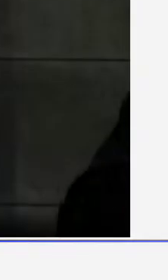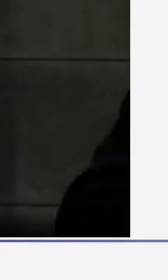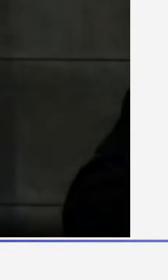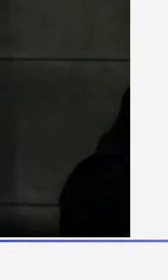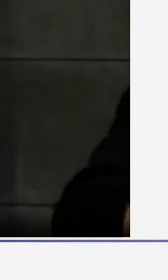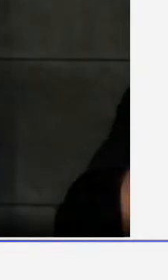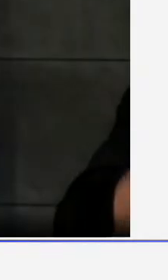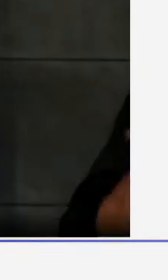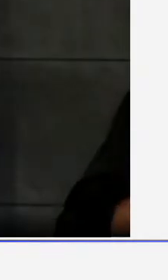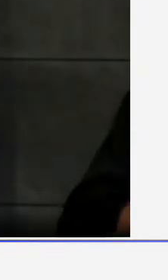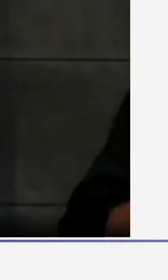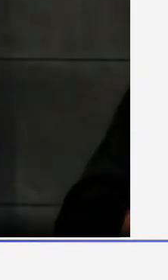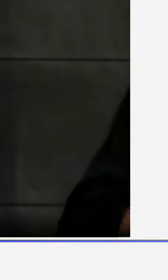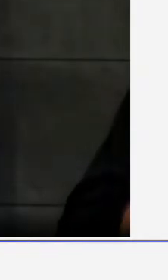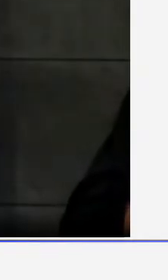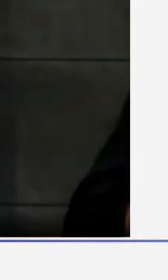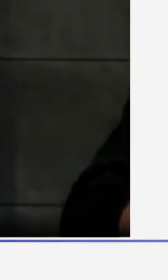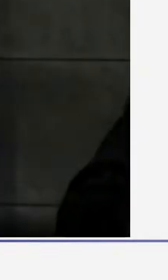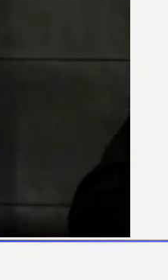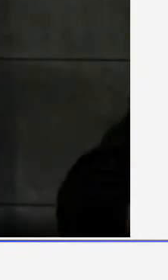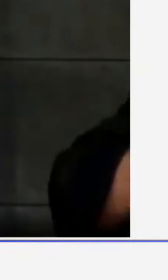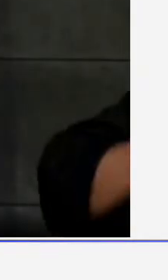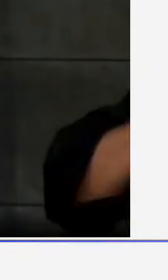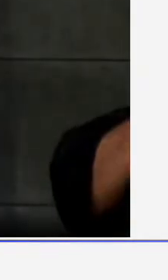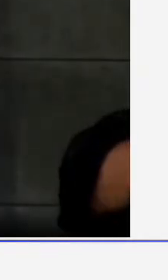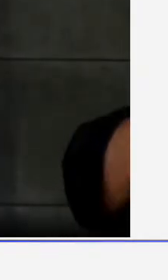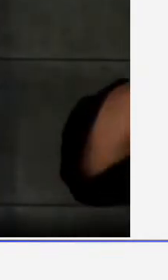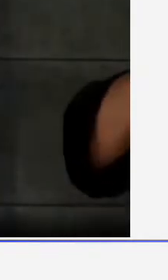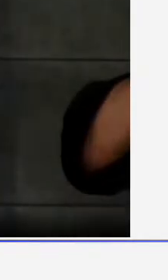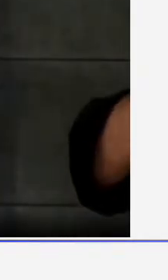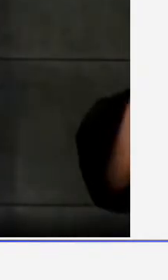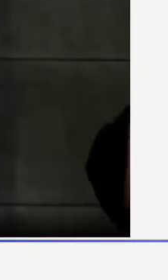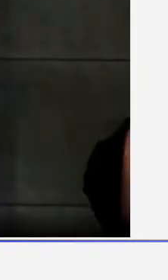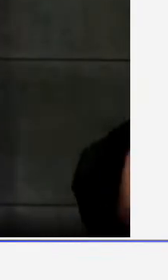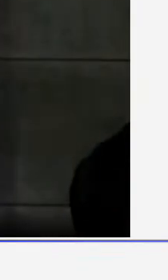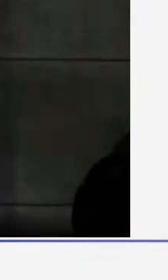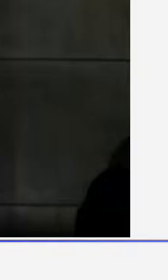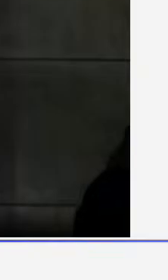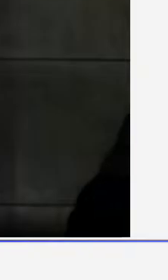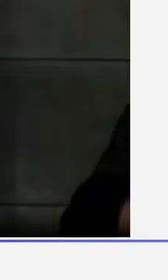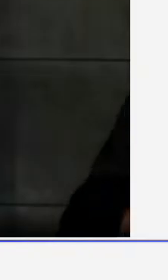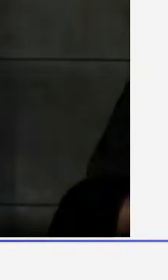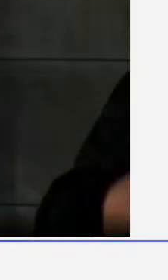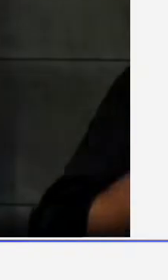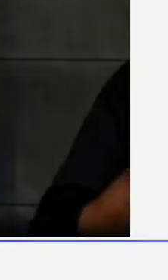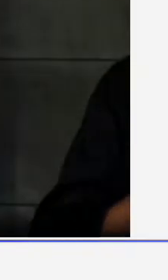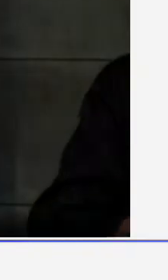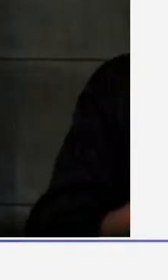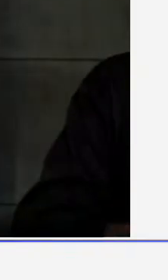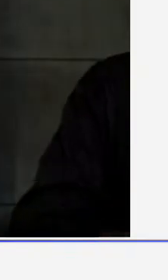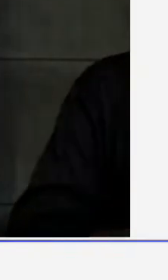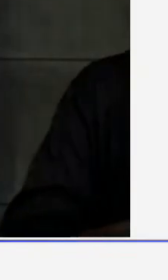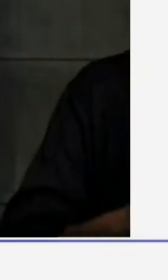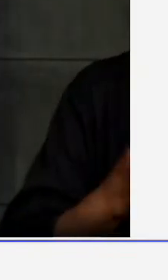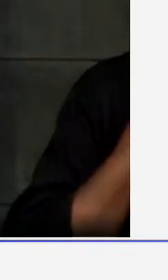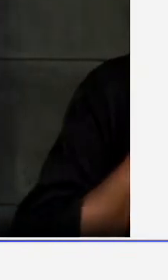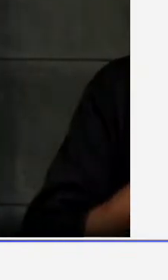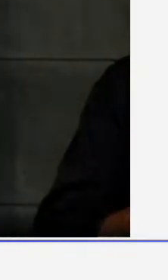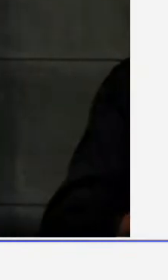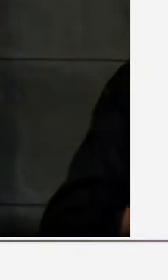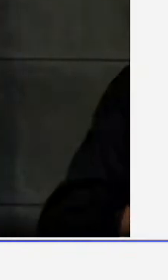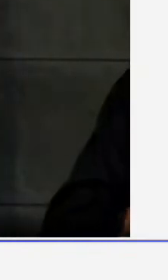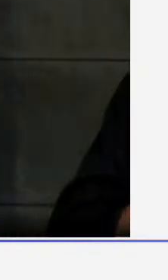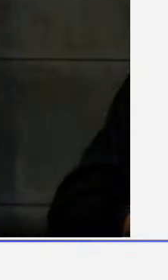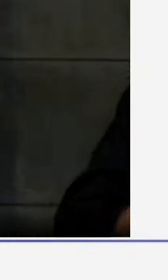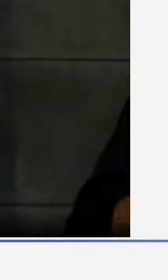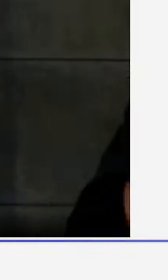by the office 20 years ago this summer. Shortly after the product was issued, the city of New Orleans issued the first mandatory evacuation for the